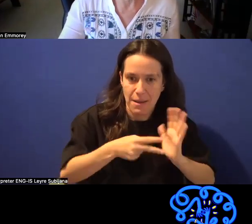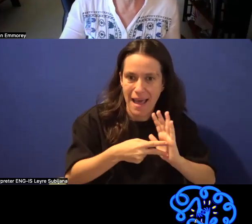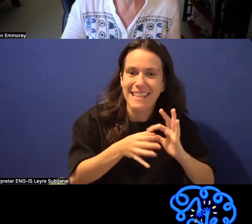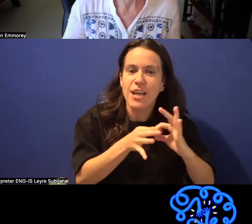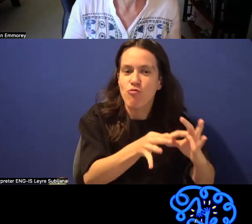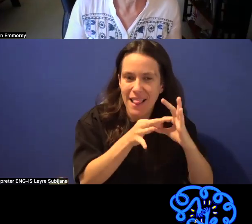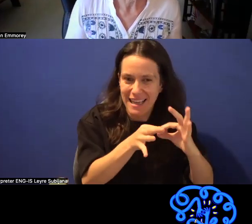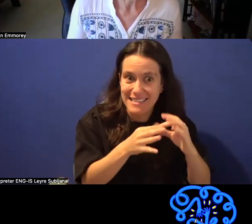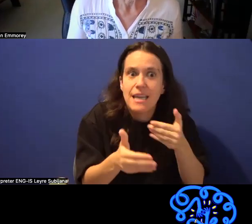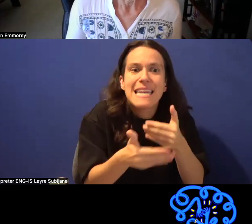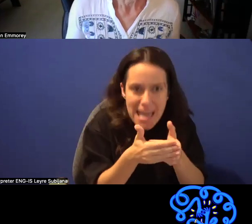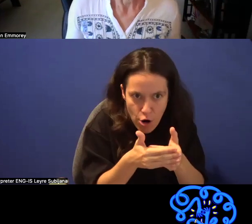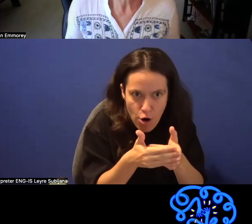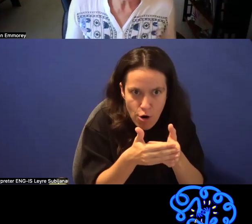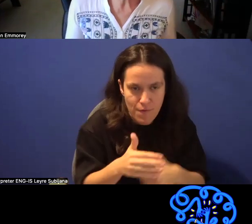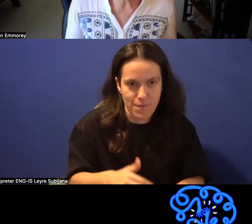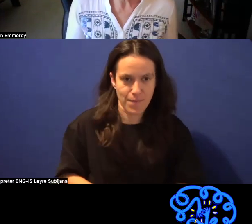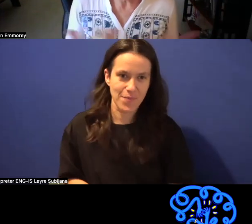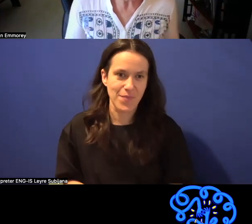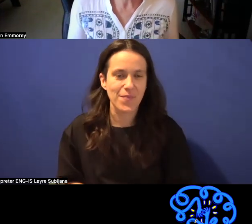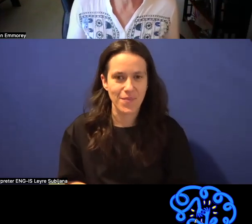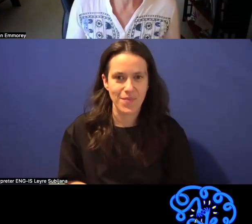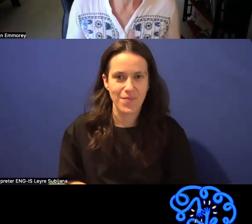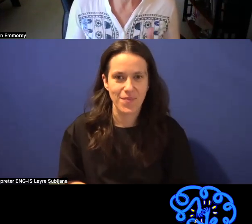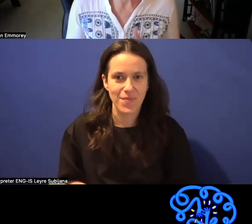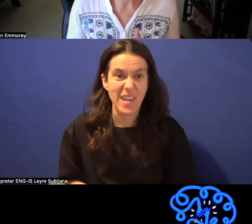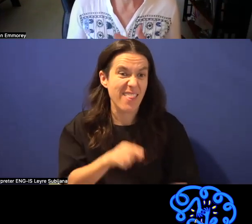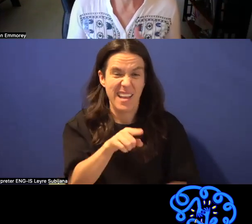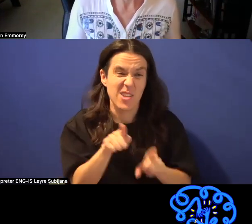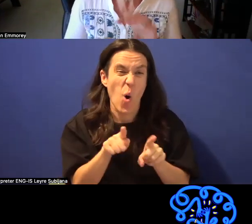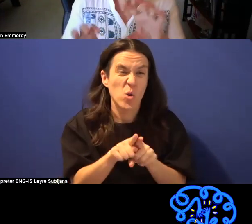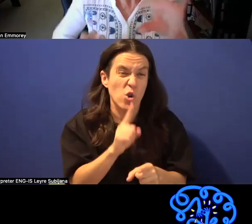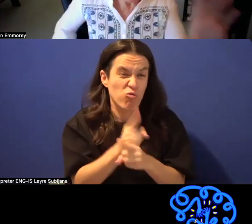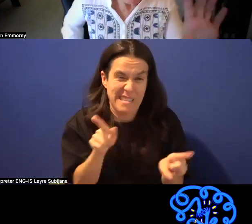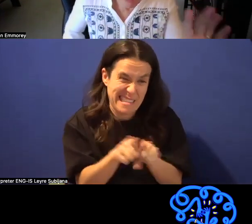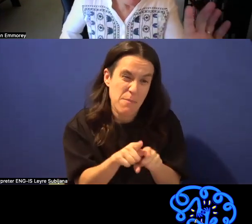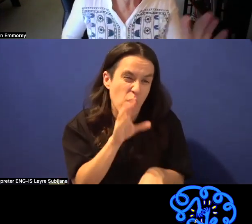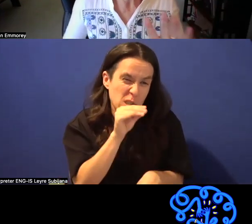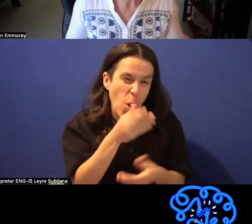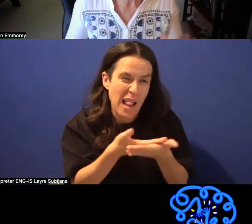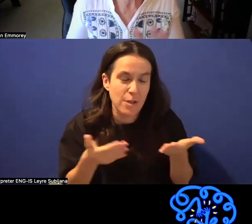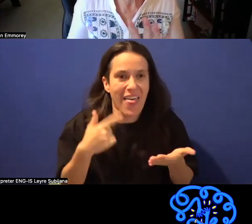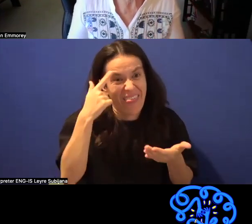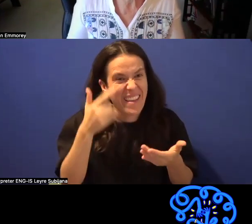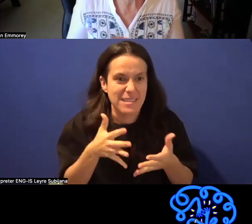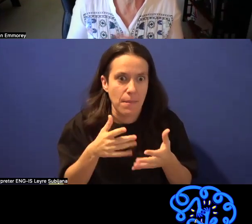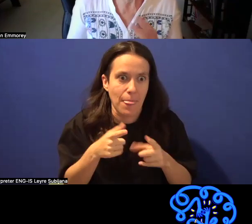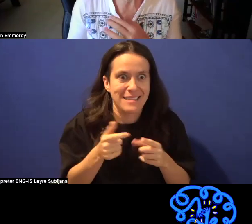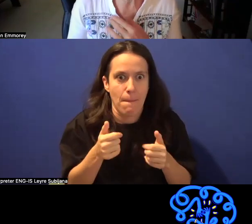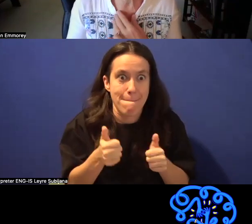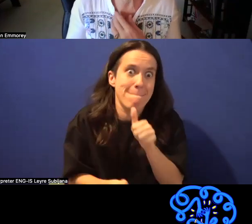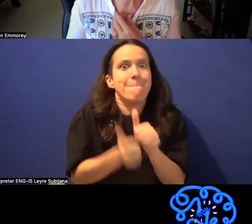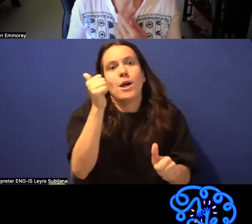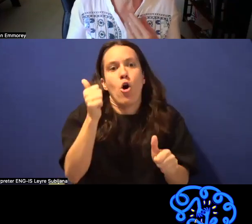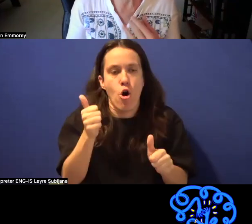Okay. And this is also true for spoken languages. I think it's a bigger effect in ASL, but you see